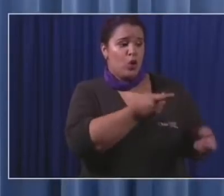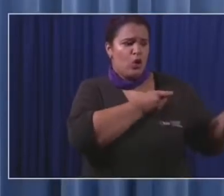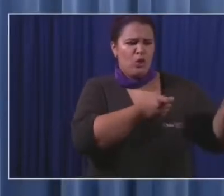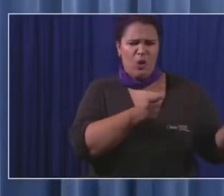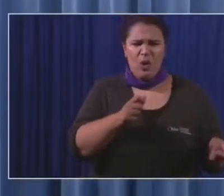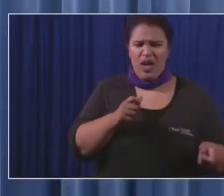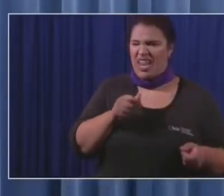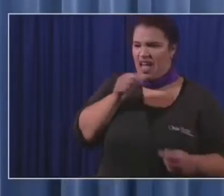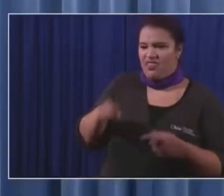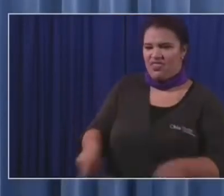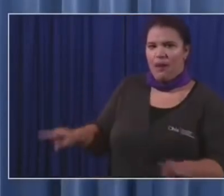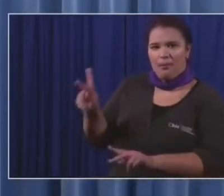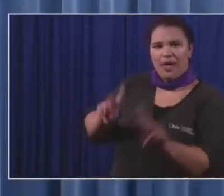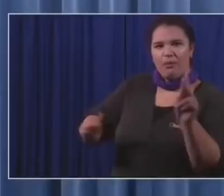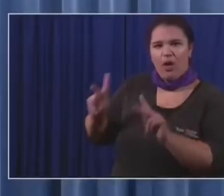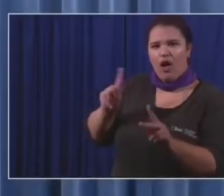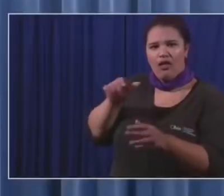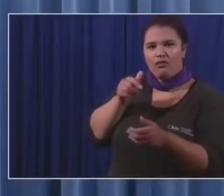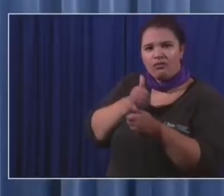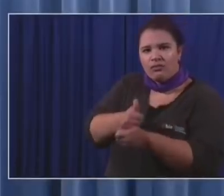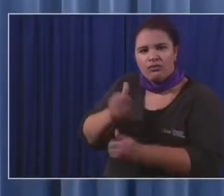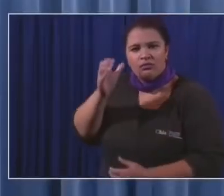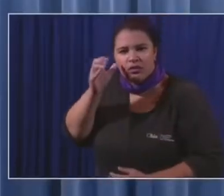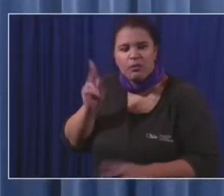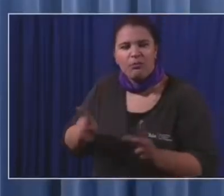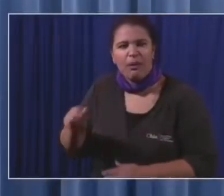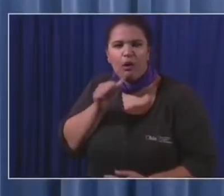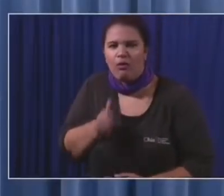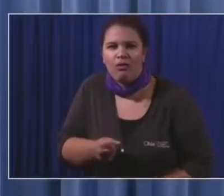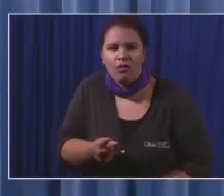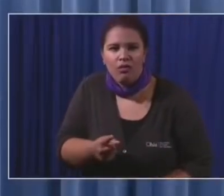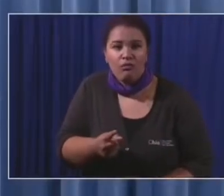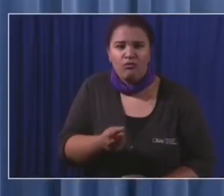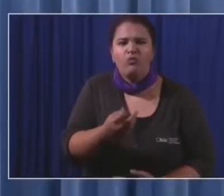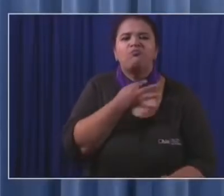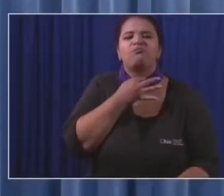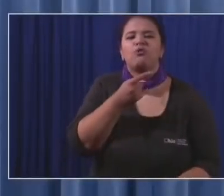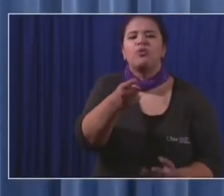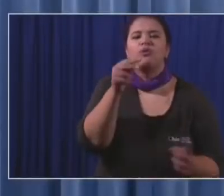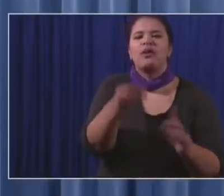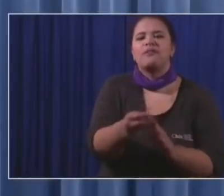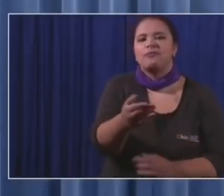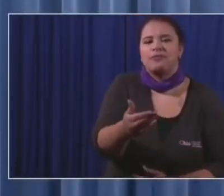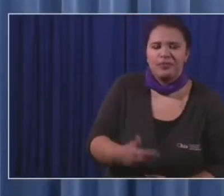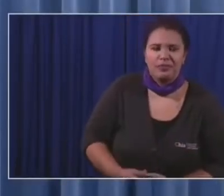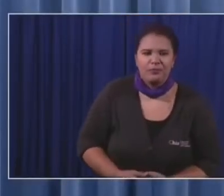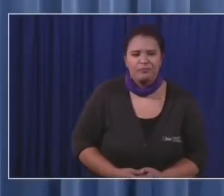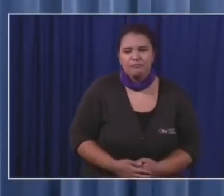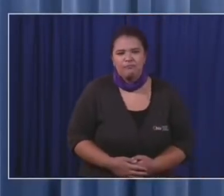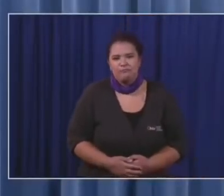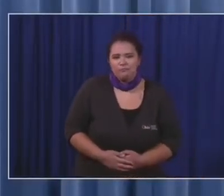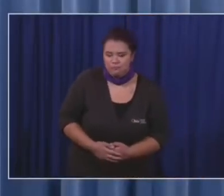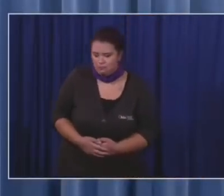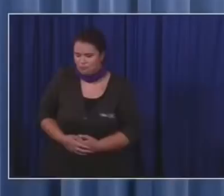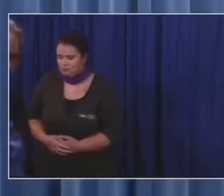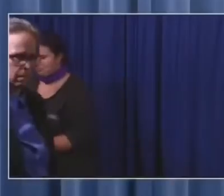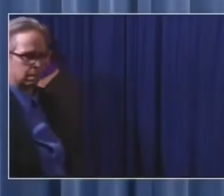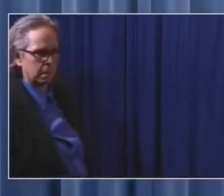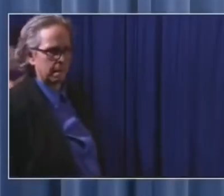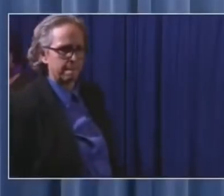their government, not the other way around. And I just kind of want to get your reactions to that and what your plans are still for the bill.